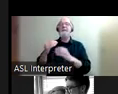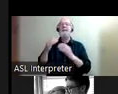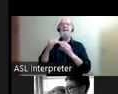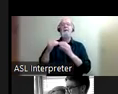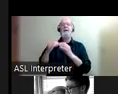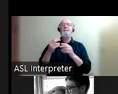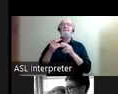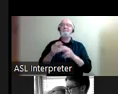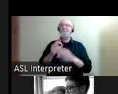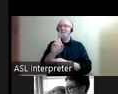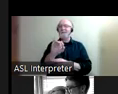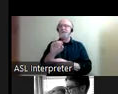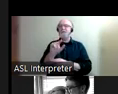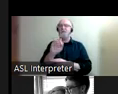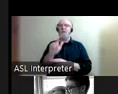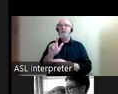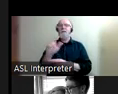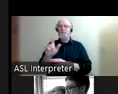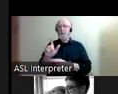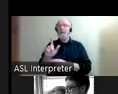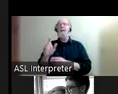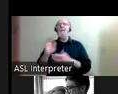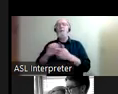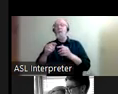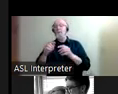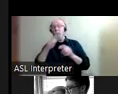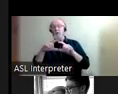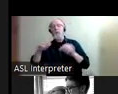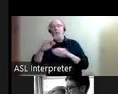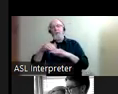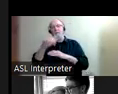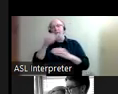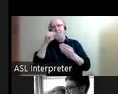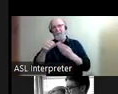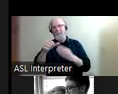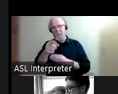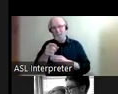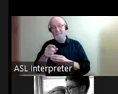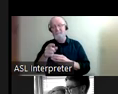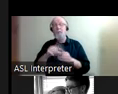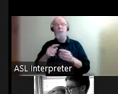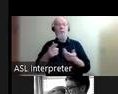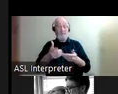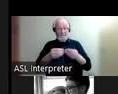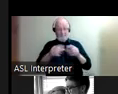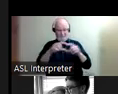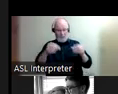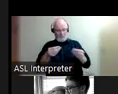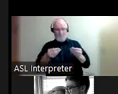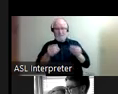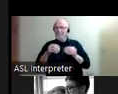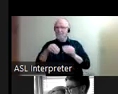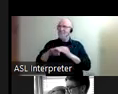library. Your physical card will be mailed to your address. And then once you get your physical card, you go into a branch of your